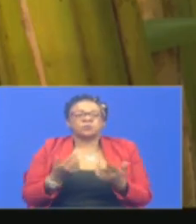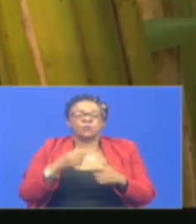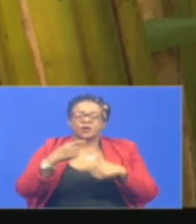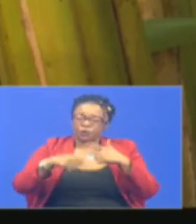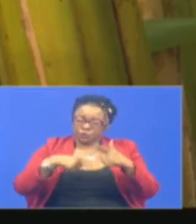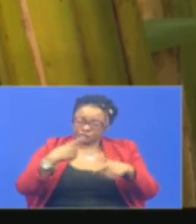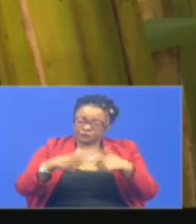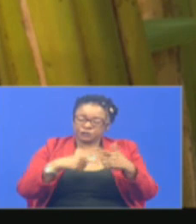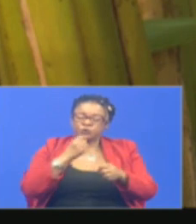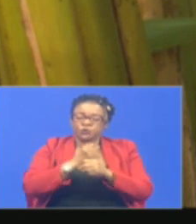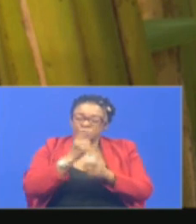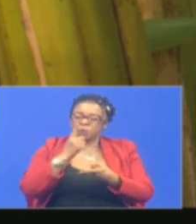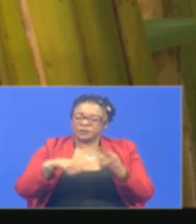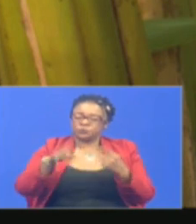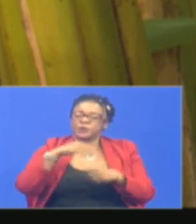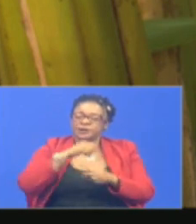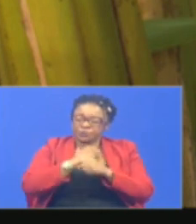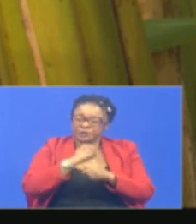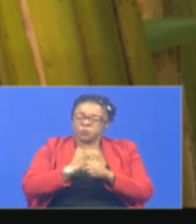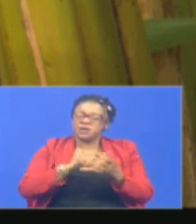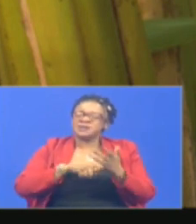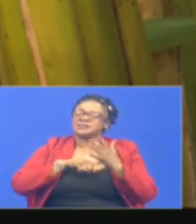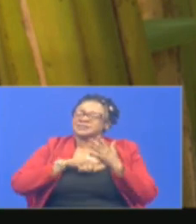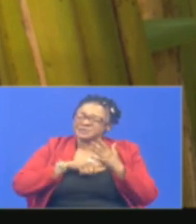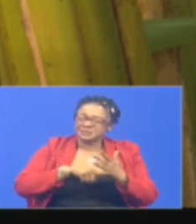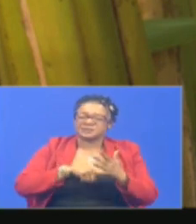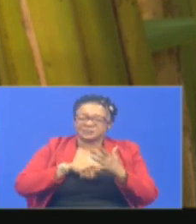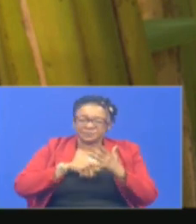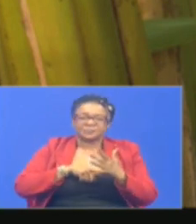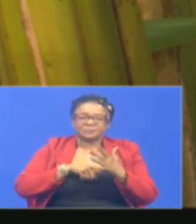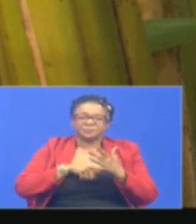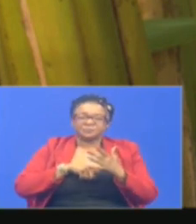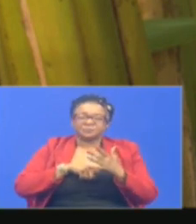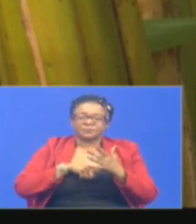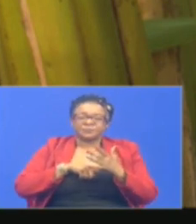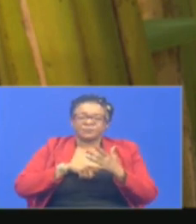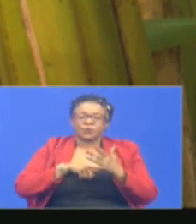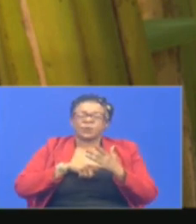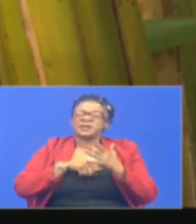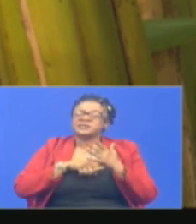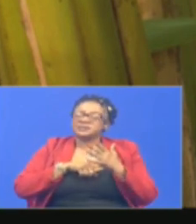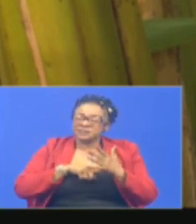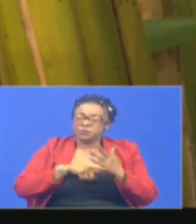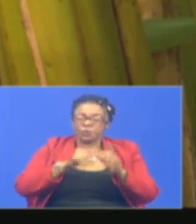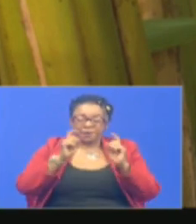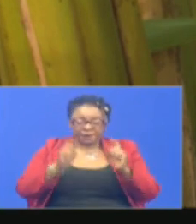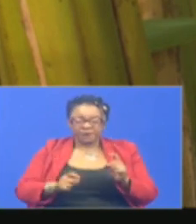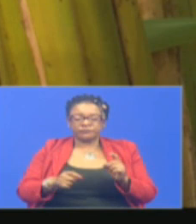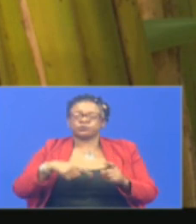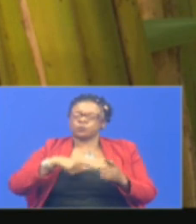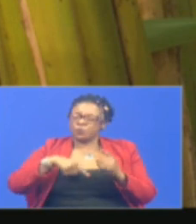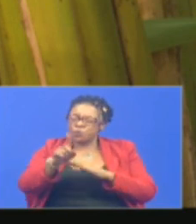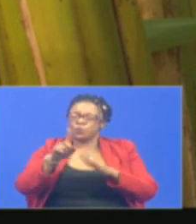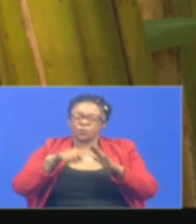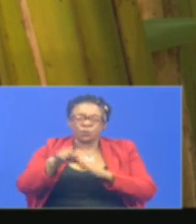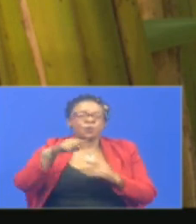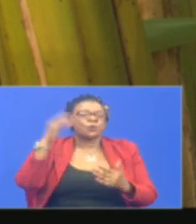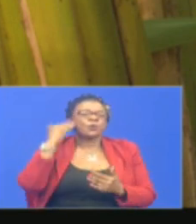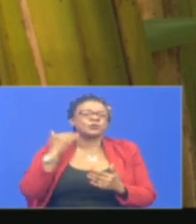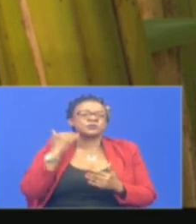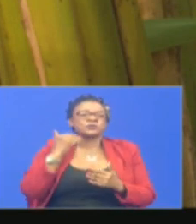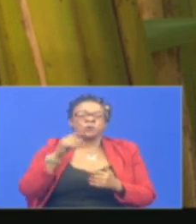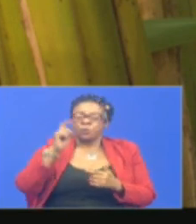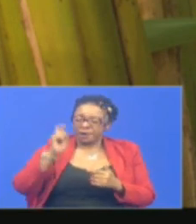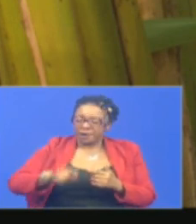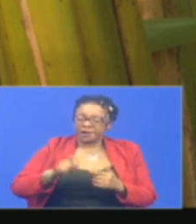resist. We resist. We resist the lawlessness. We resist. We have to keep going to court. We have to keep